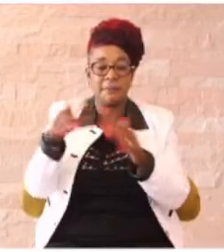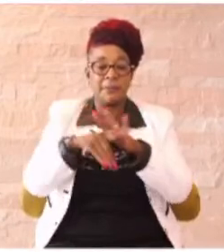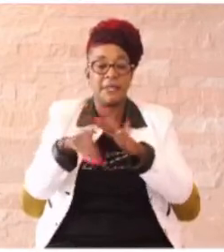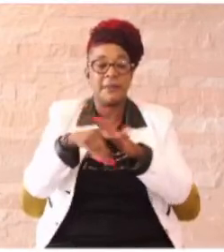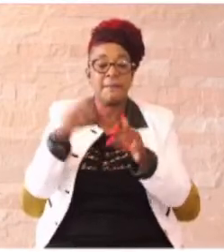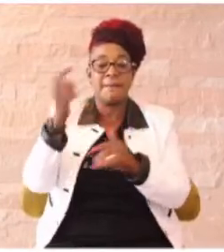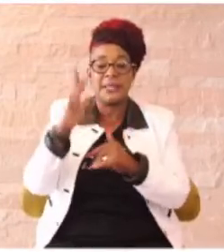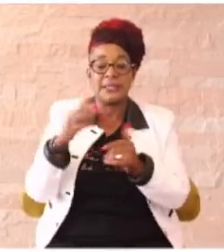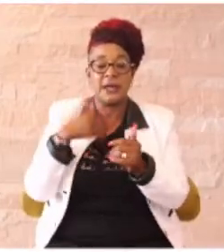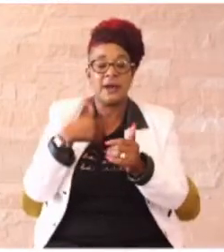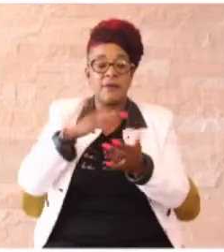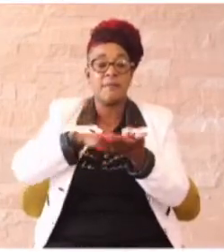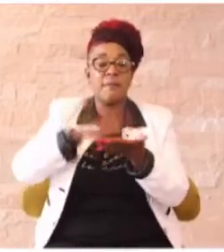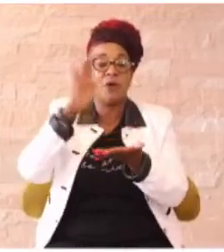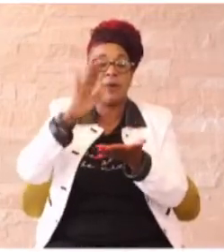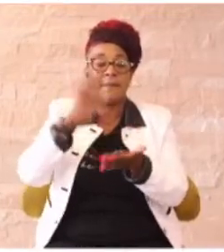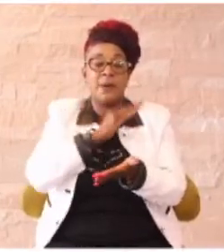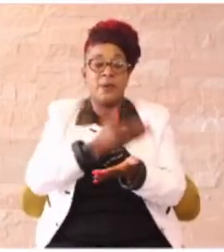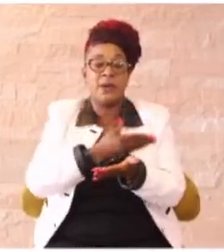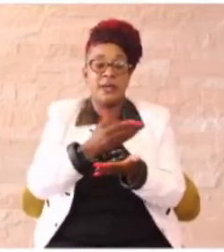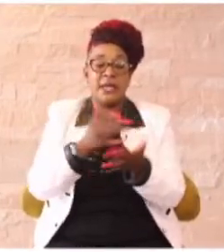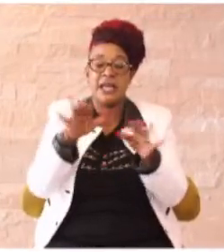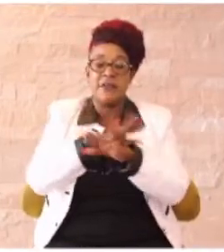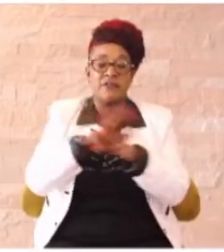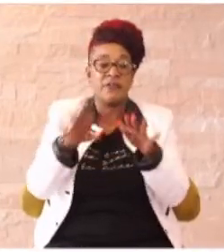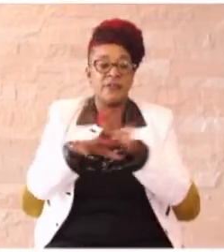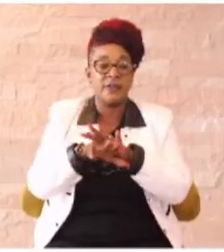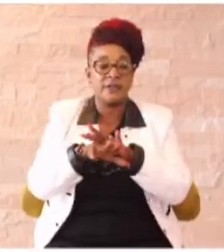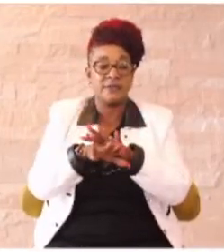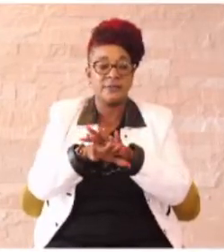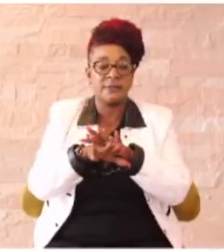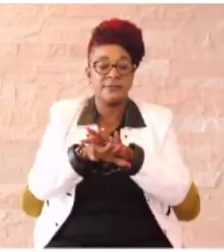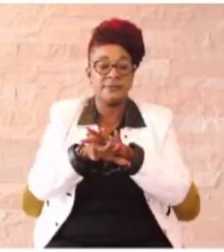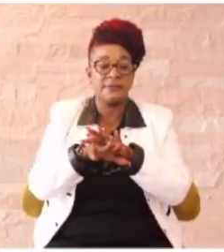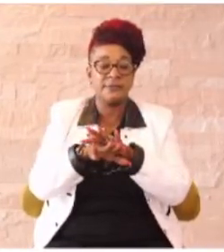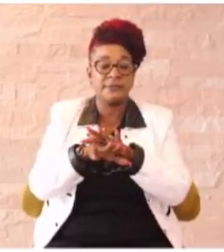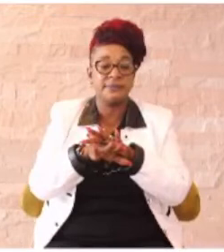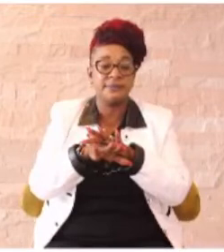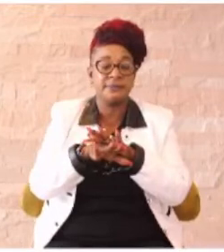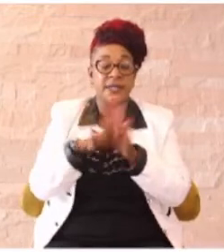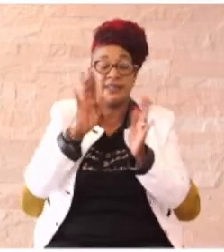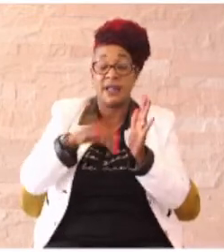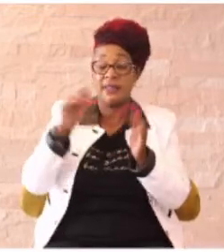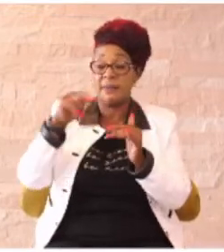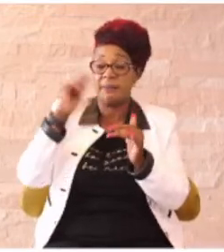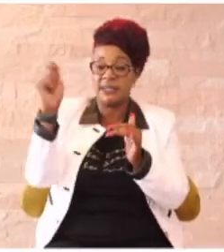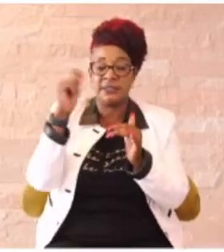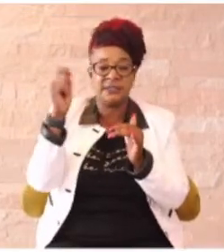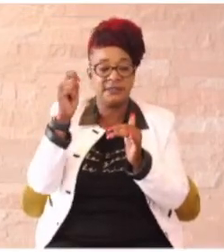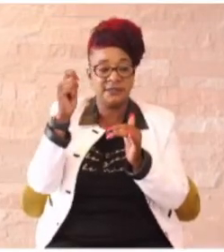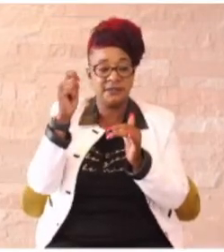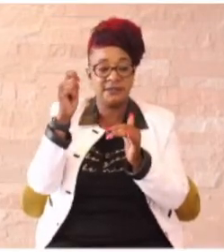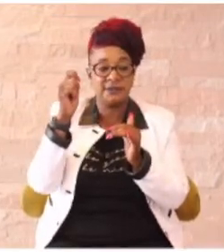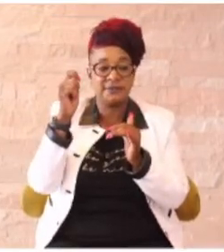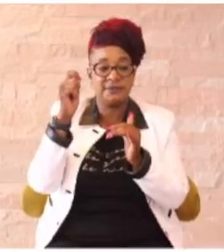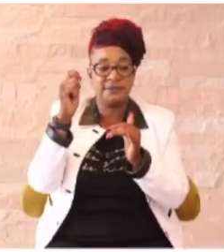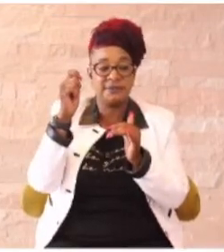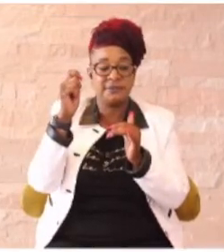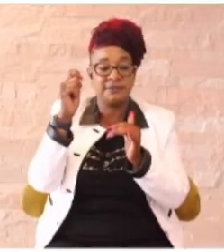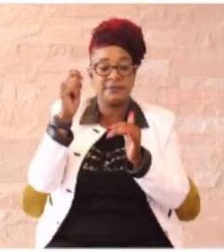more power and almost everything instead of the President, who has more of